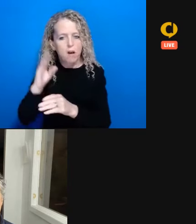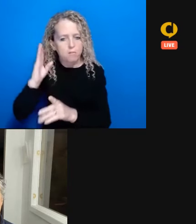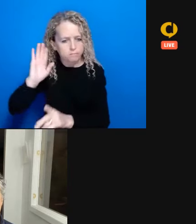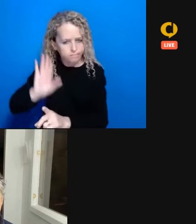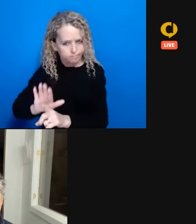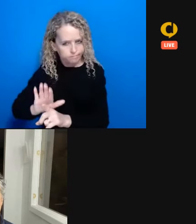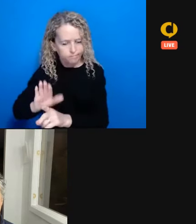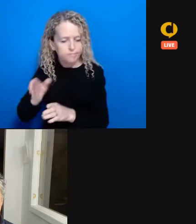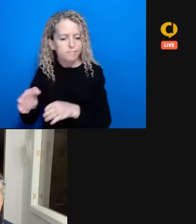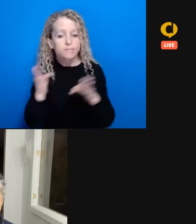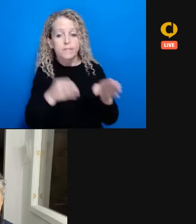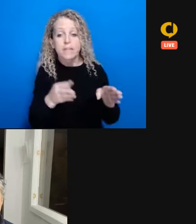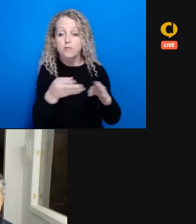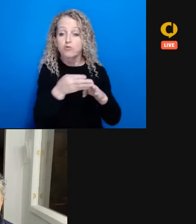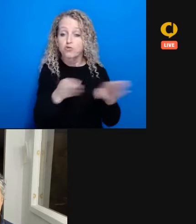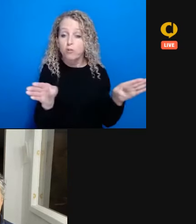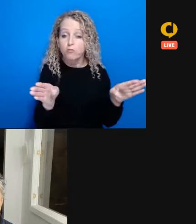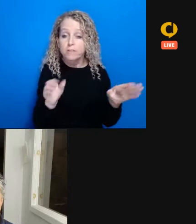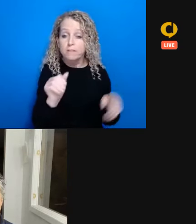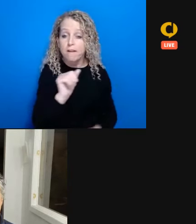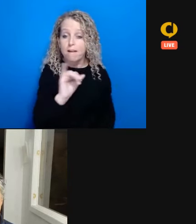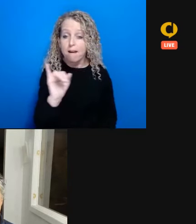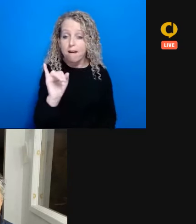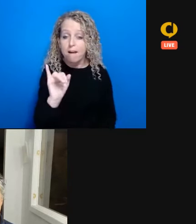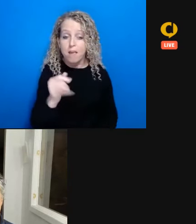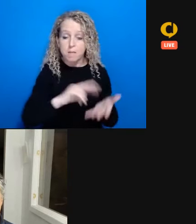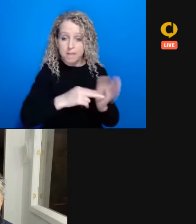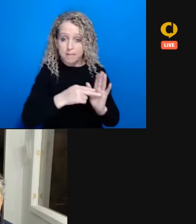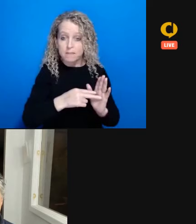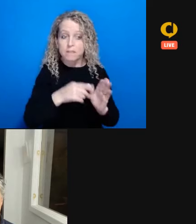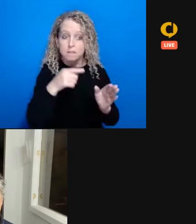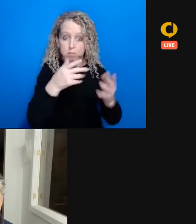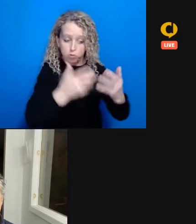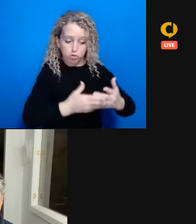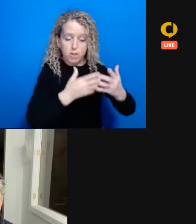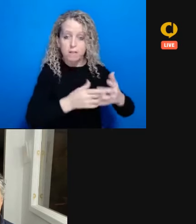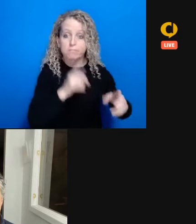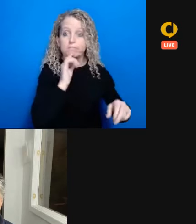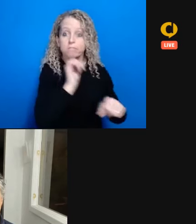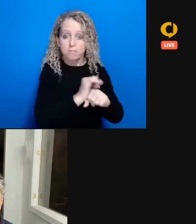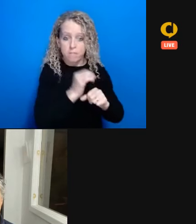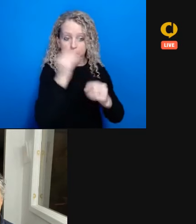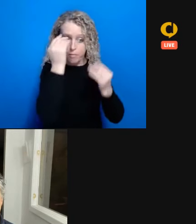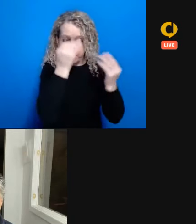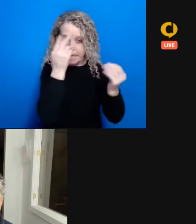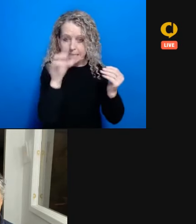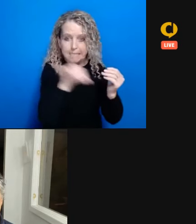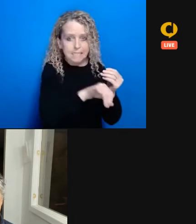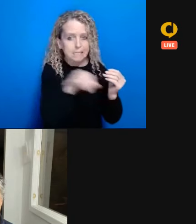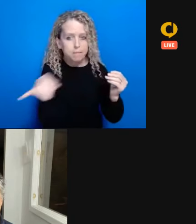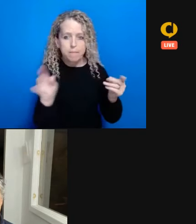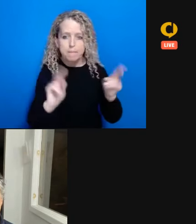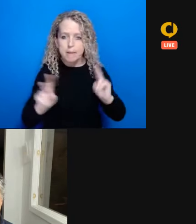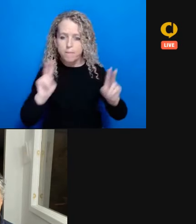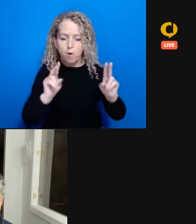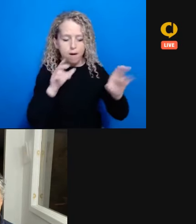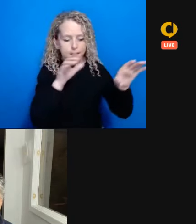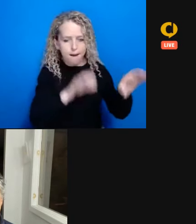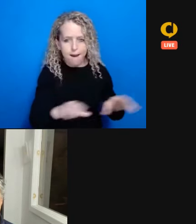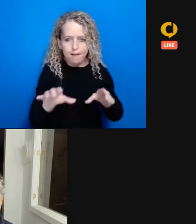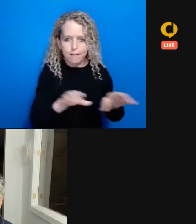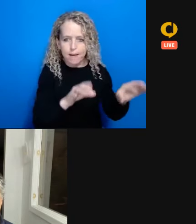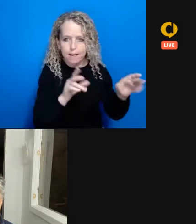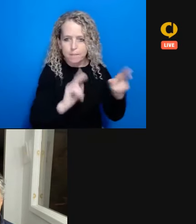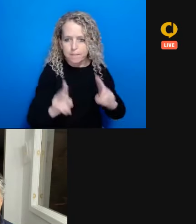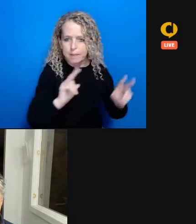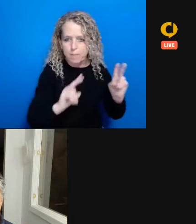is more like machines that actually think like people, or at least act like people and can kind of try to fool you into